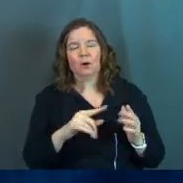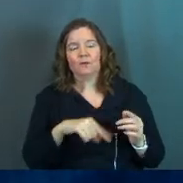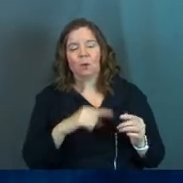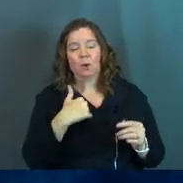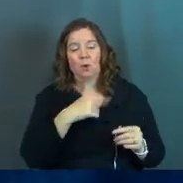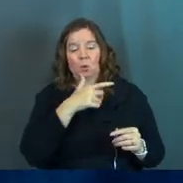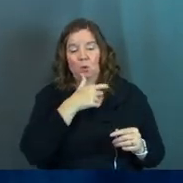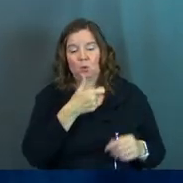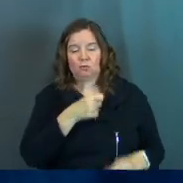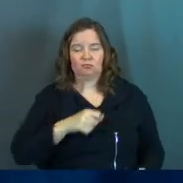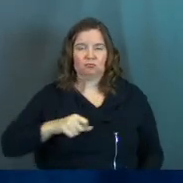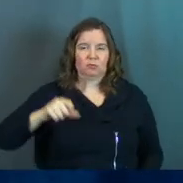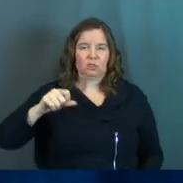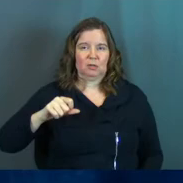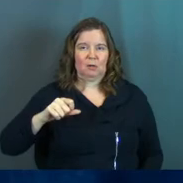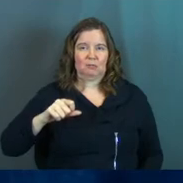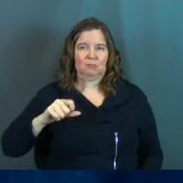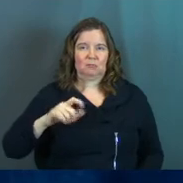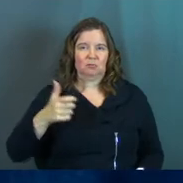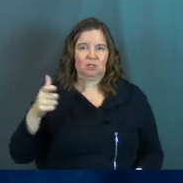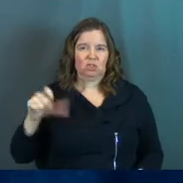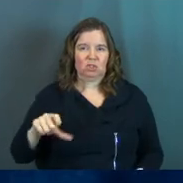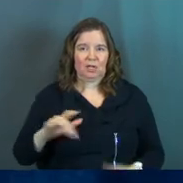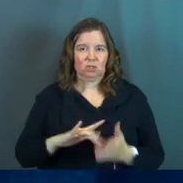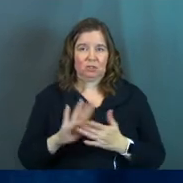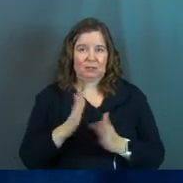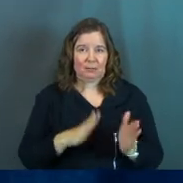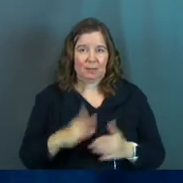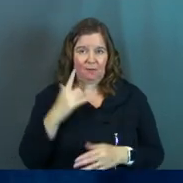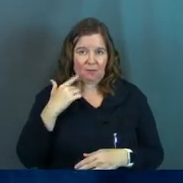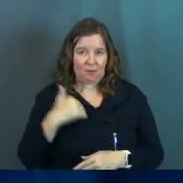what if those of us who reject Jesus' plan for us,